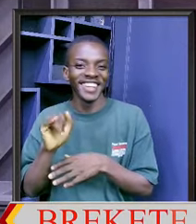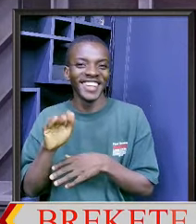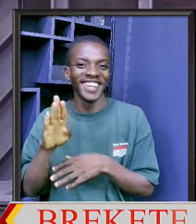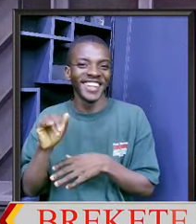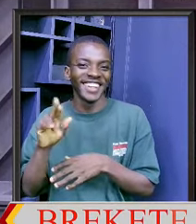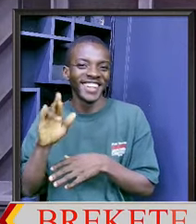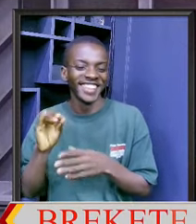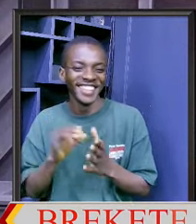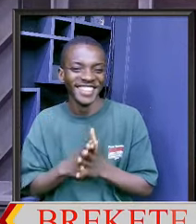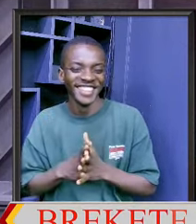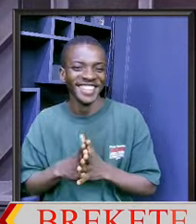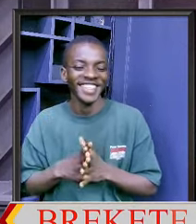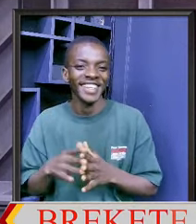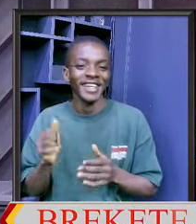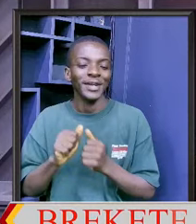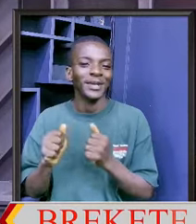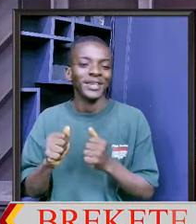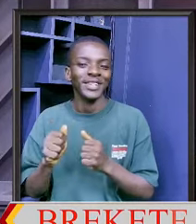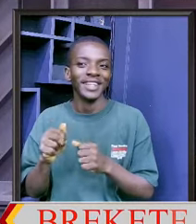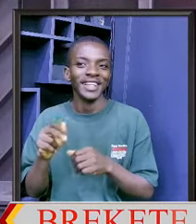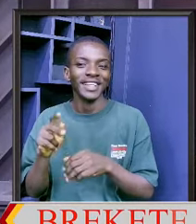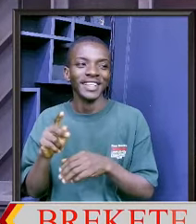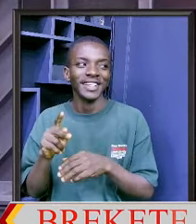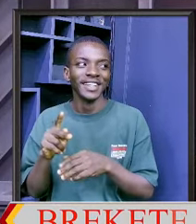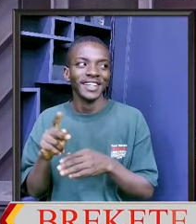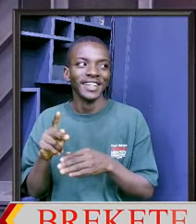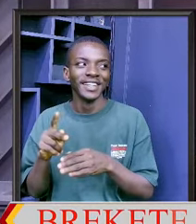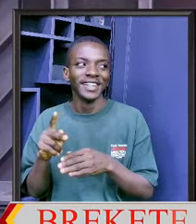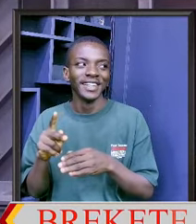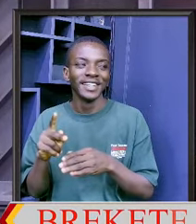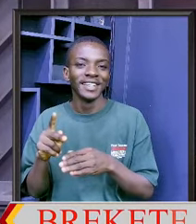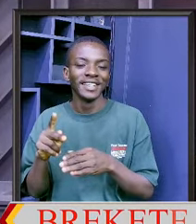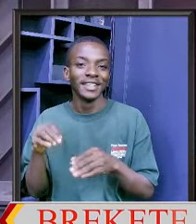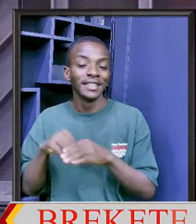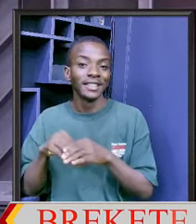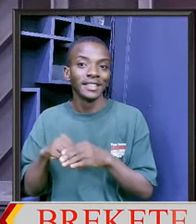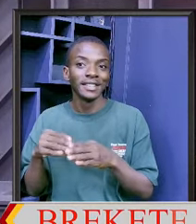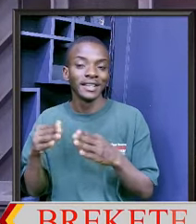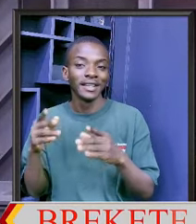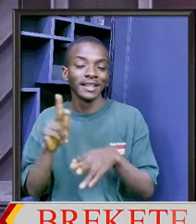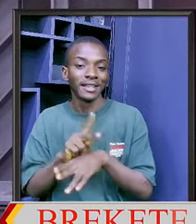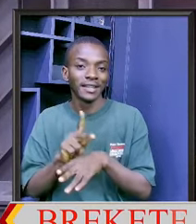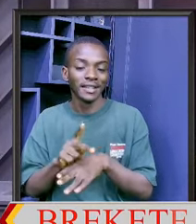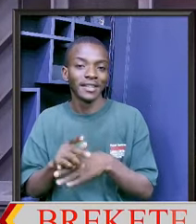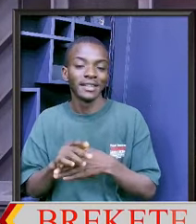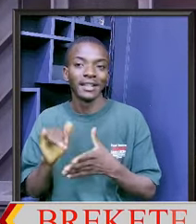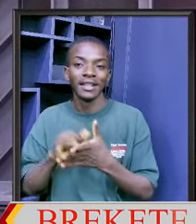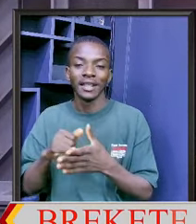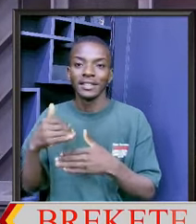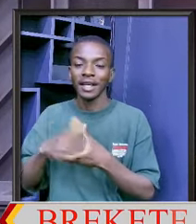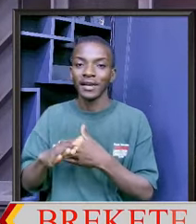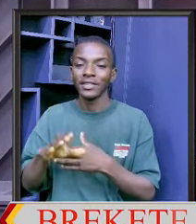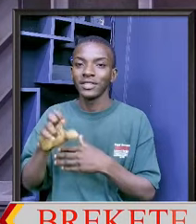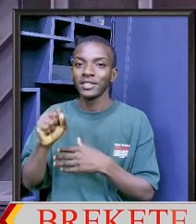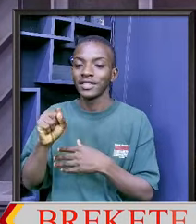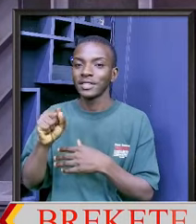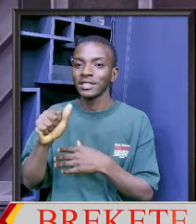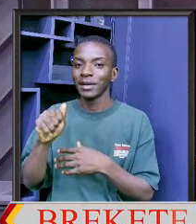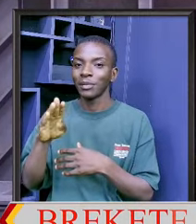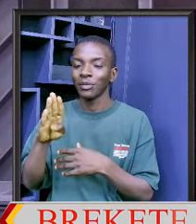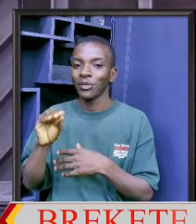now. Which Angwamboro? Angwamboro, where they find Sa Kaduna? Yes. That is after